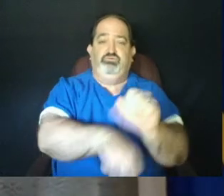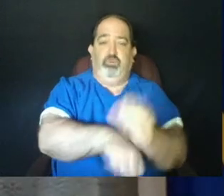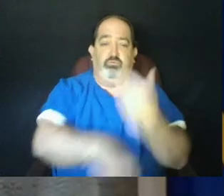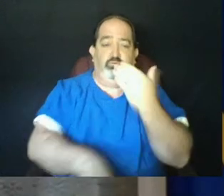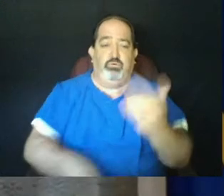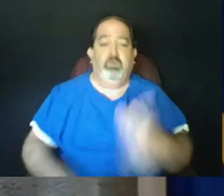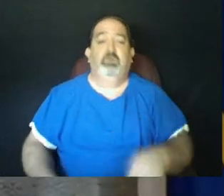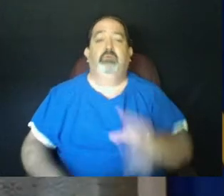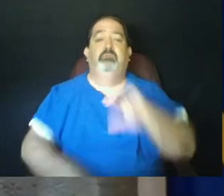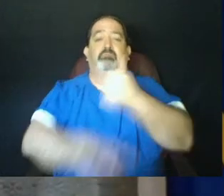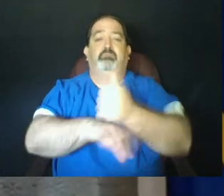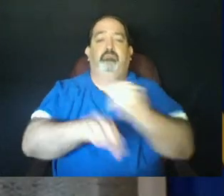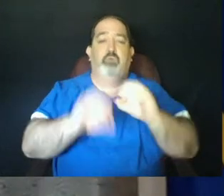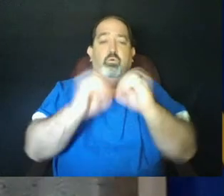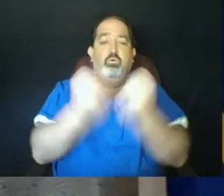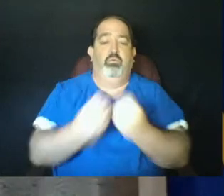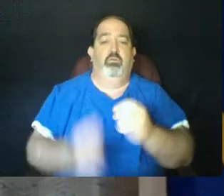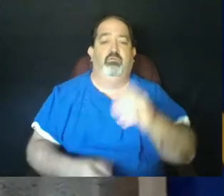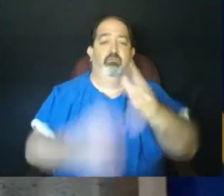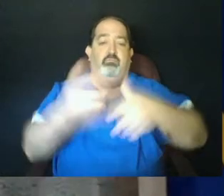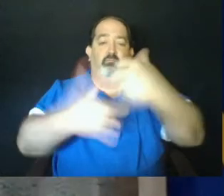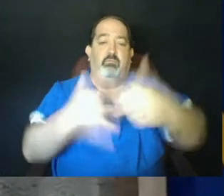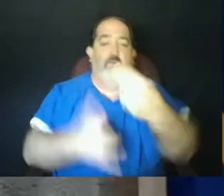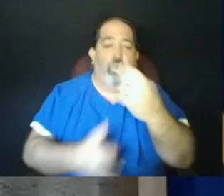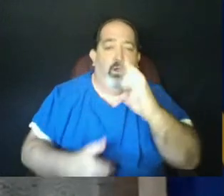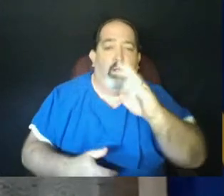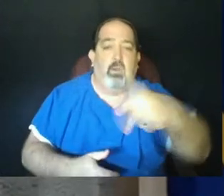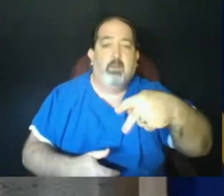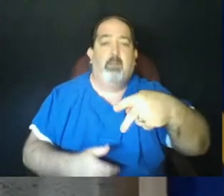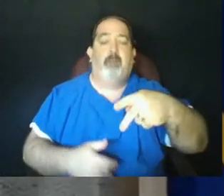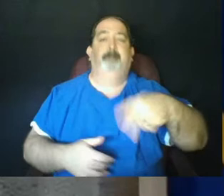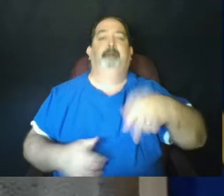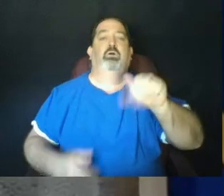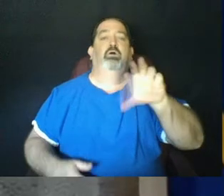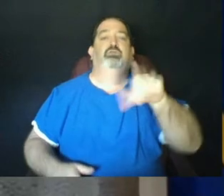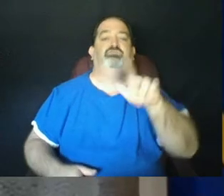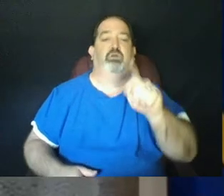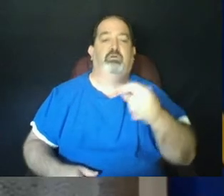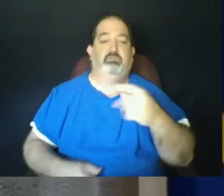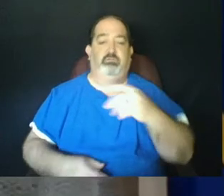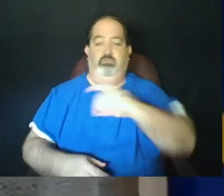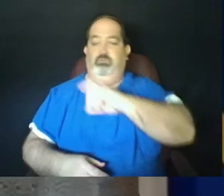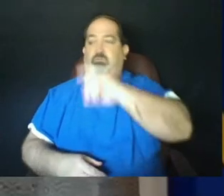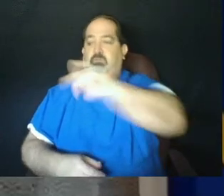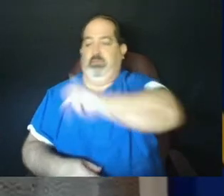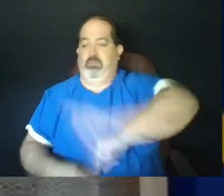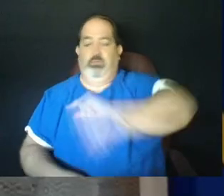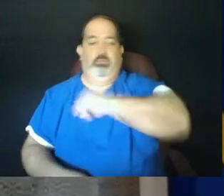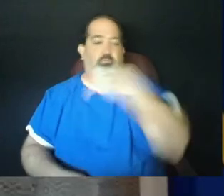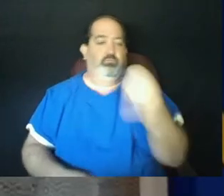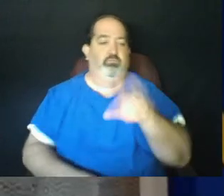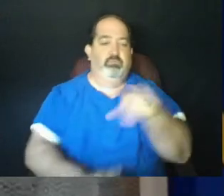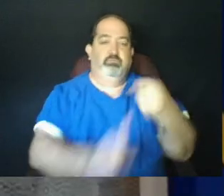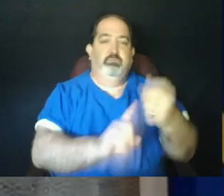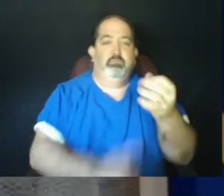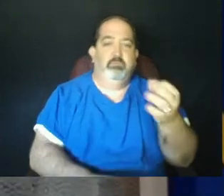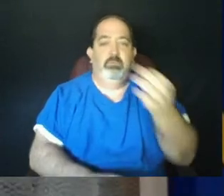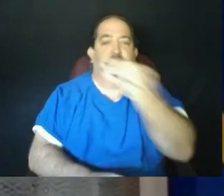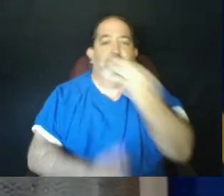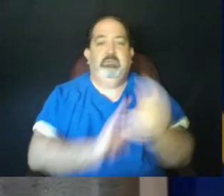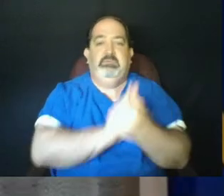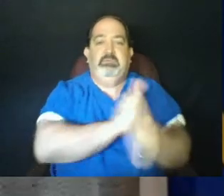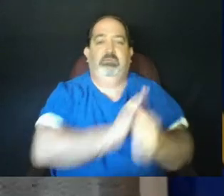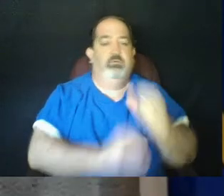was created the Order of the Harpe Argent, given by the Crown to recognize exceptional skill in a particular art form or scientific